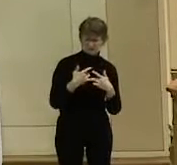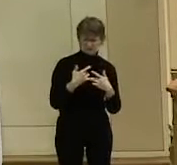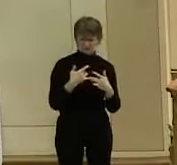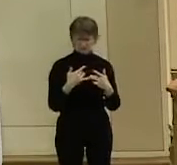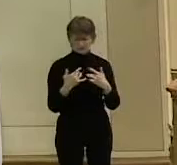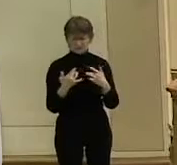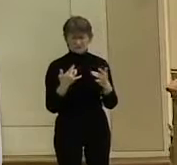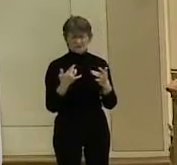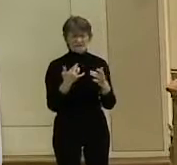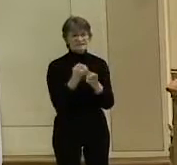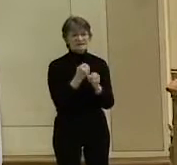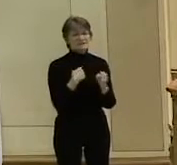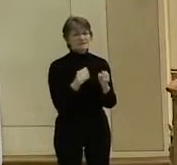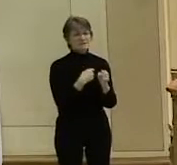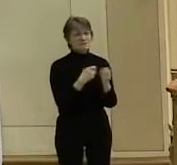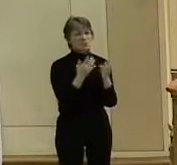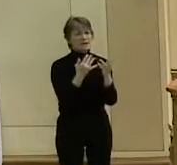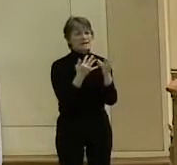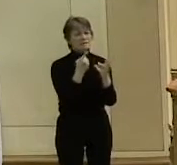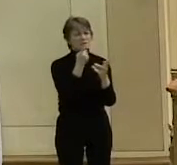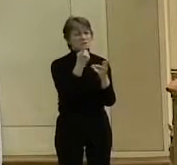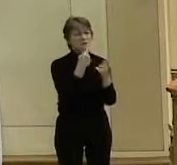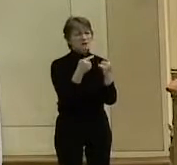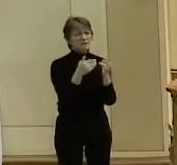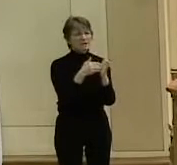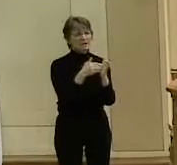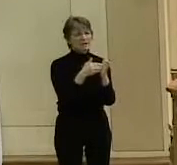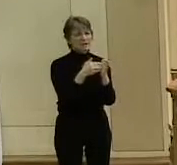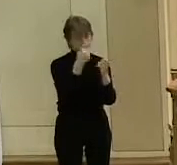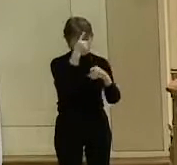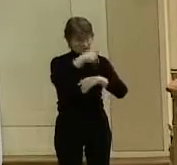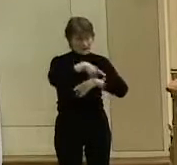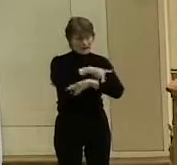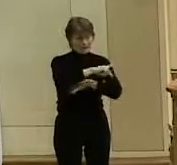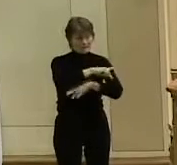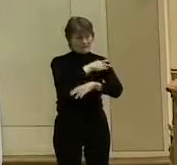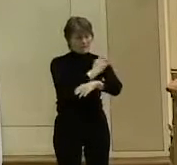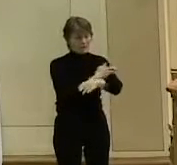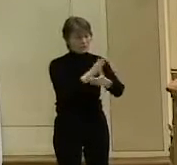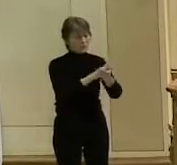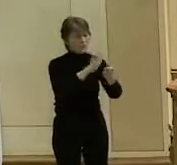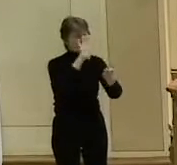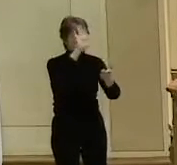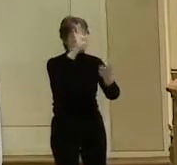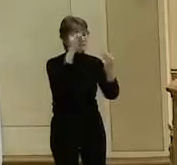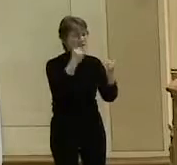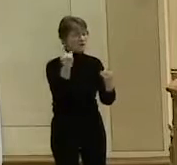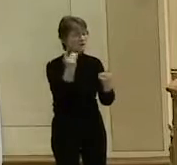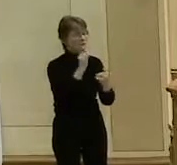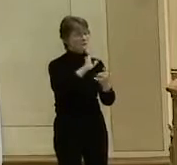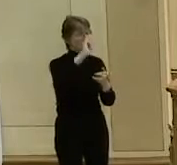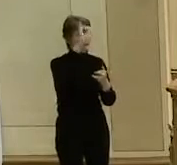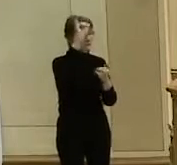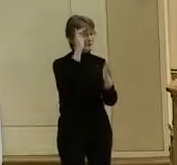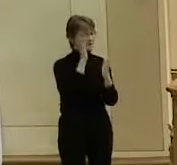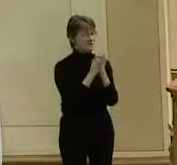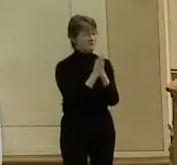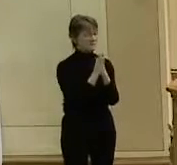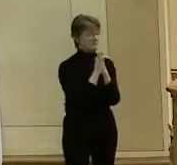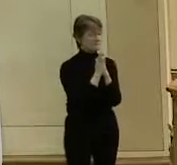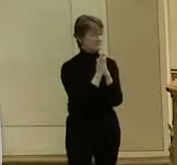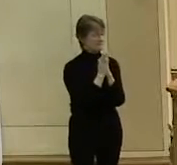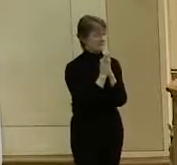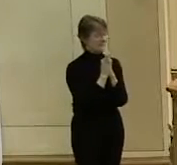the coming of our Savior, Jesus Christ. For the kingdom and the power and the glory are yours, now and